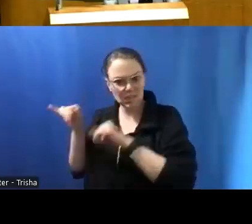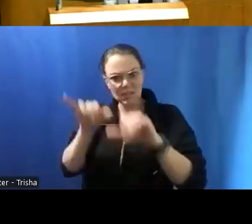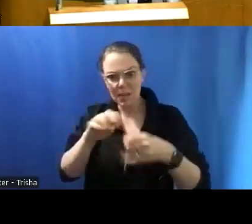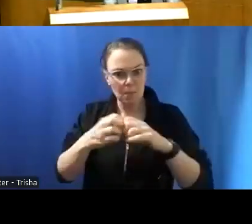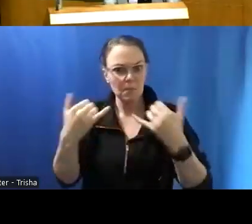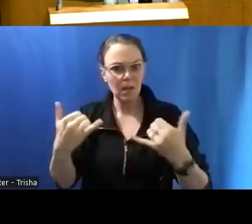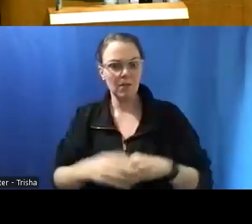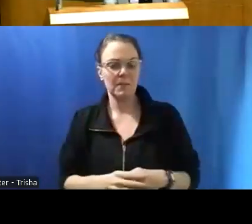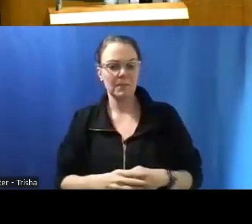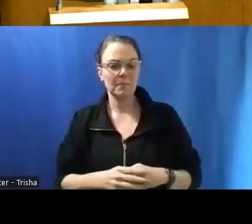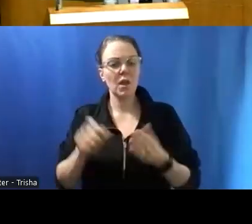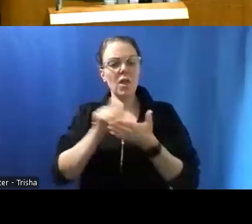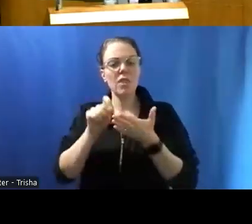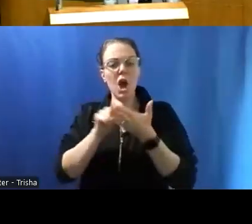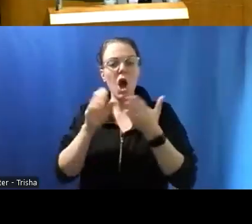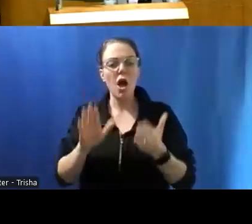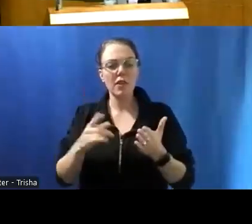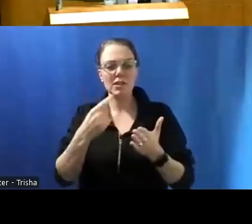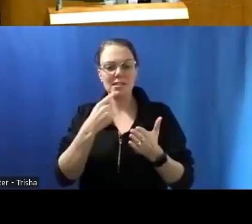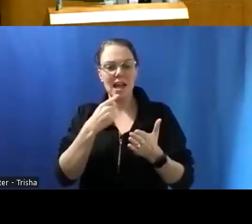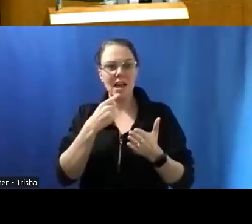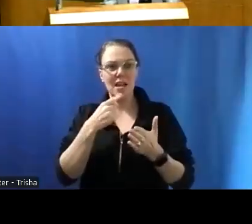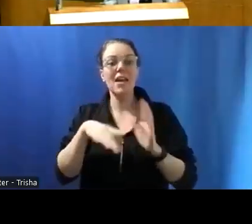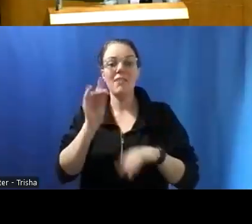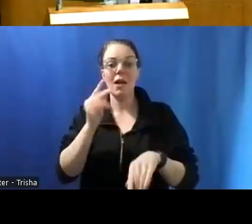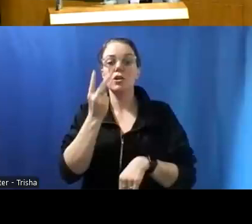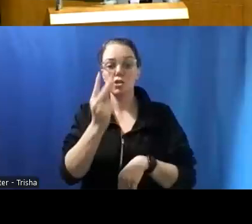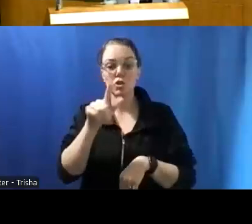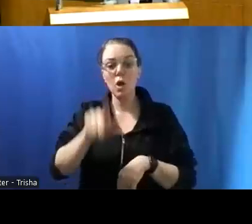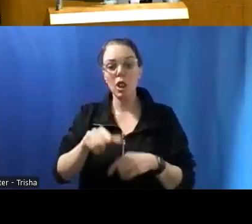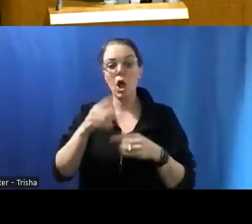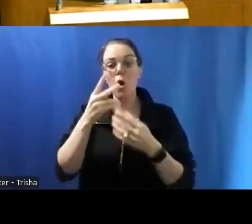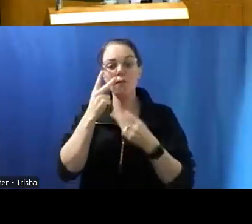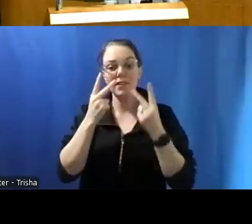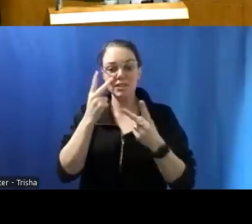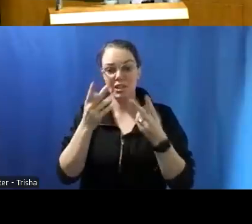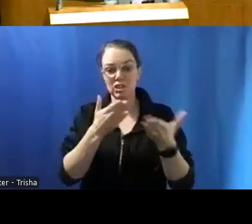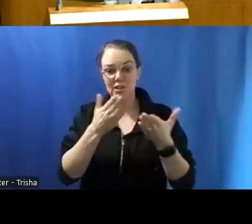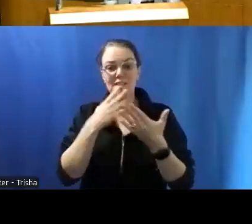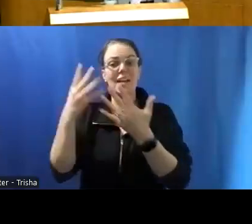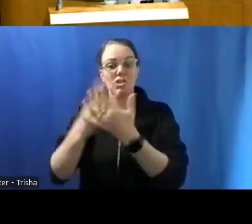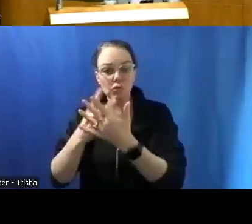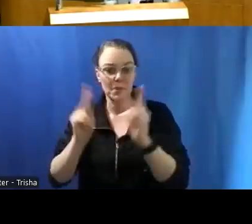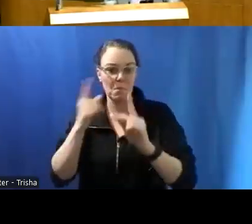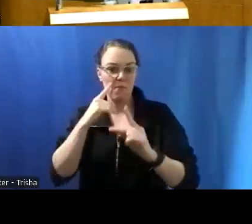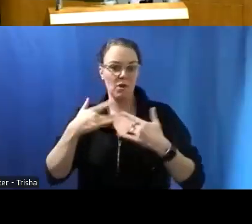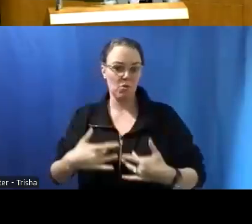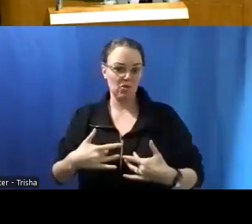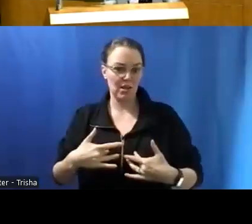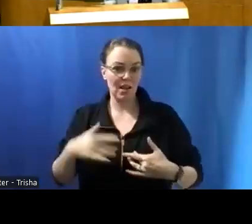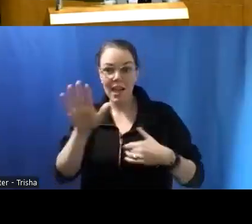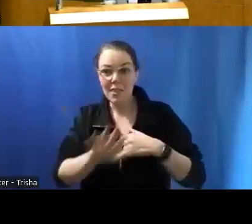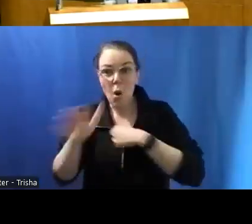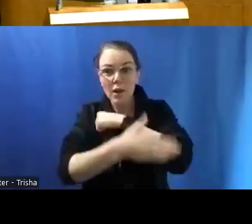authors were only aware of 2 low vision services that screen people for mental health issues in the whole country. When I was